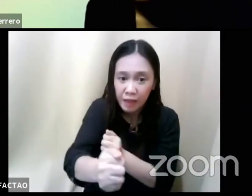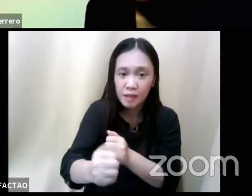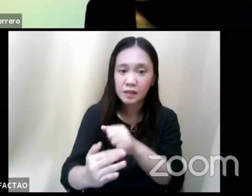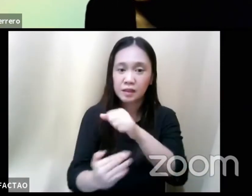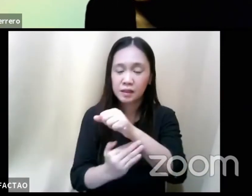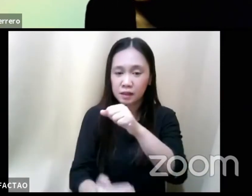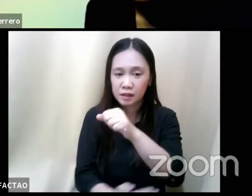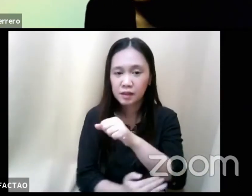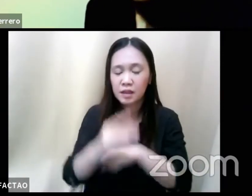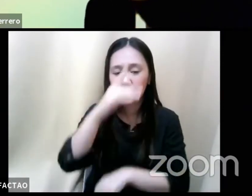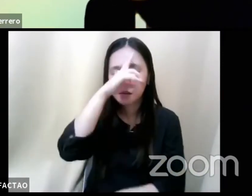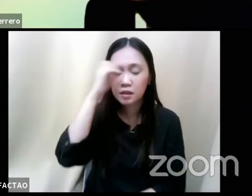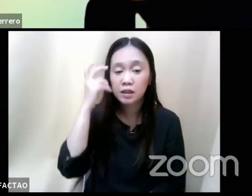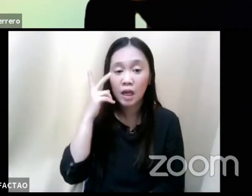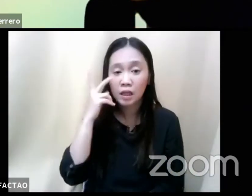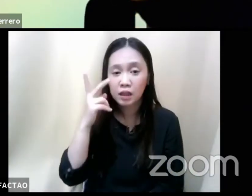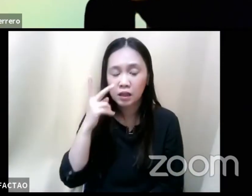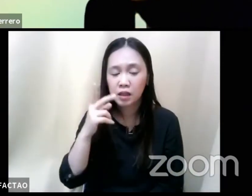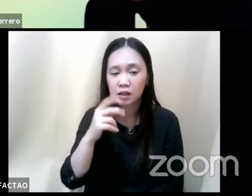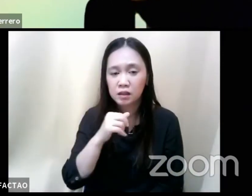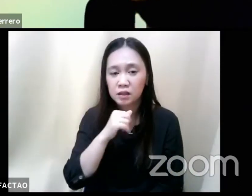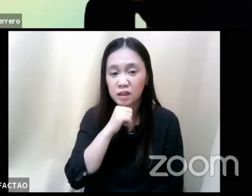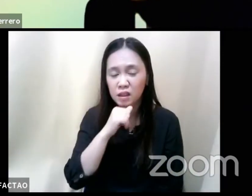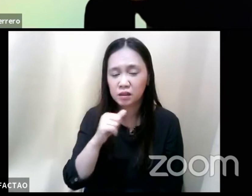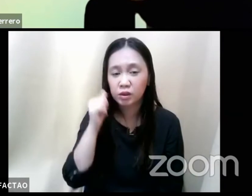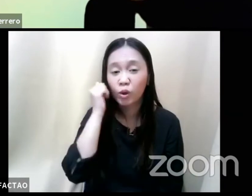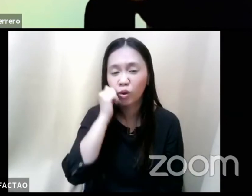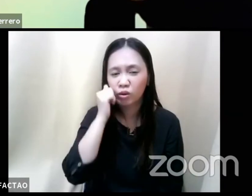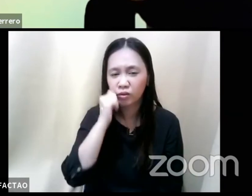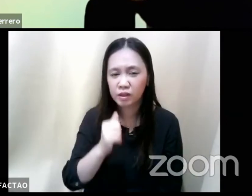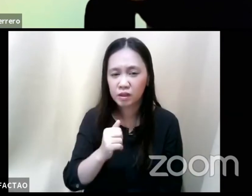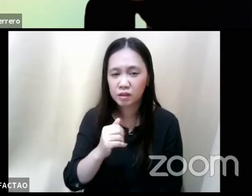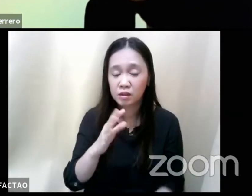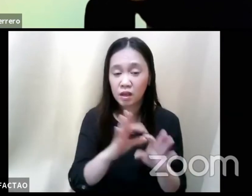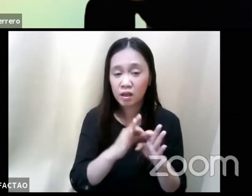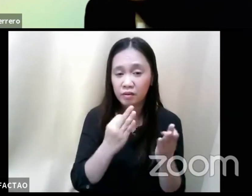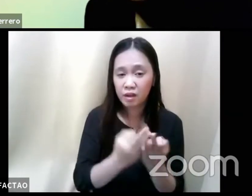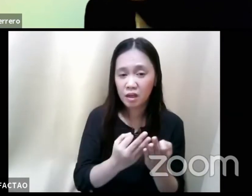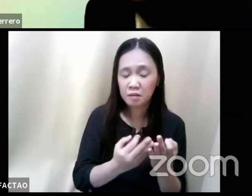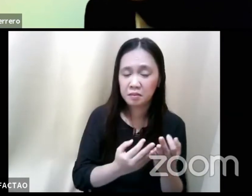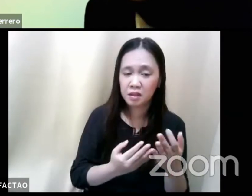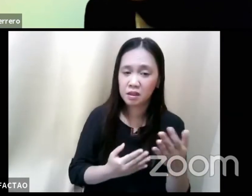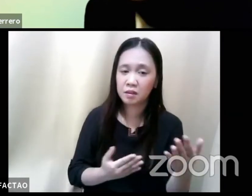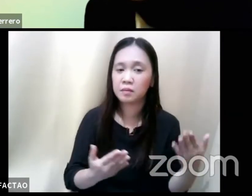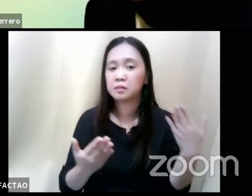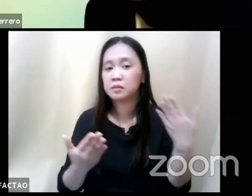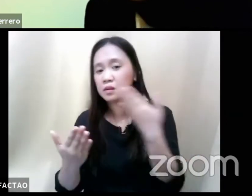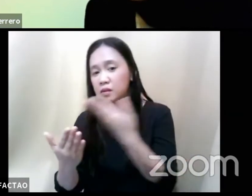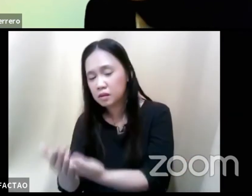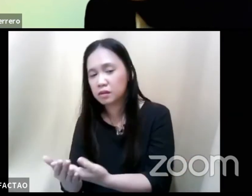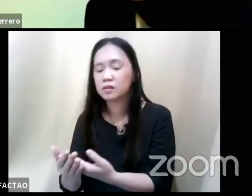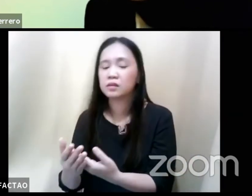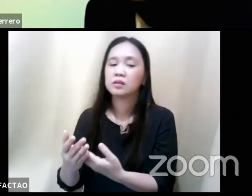nakikita ko din yung not all the time na si family lalapit sa isang kunyari disaster risk reduction management unit